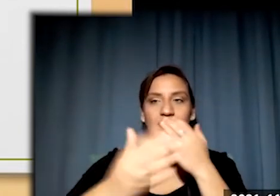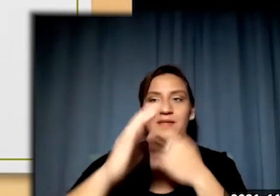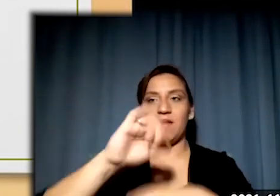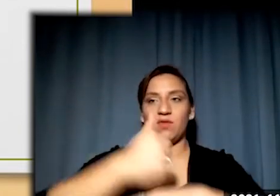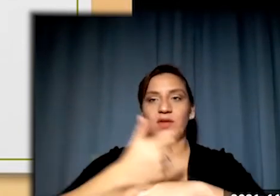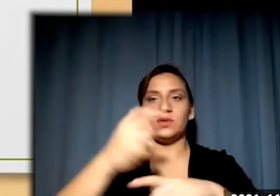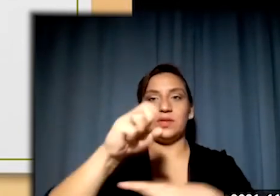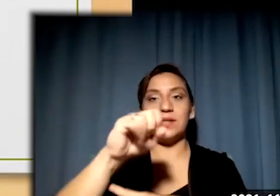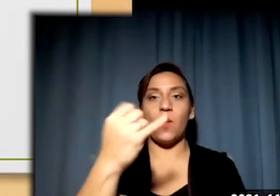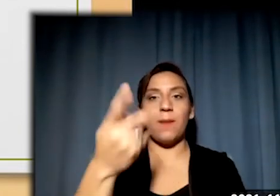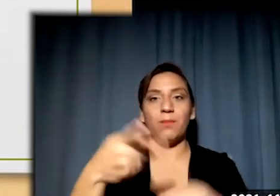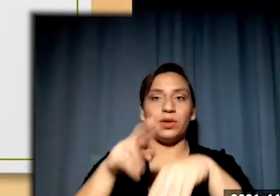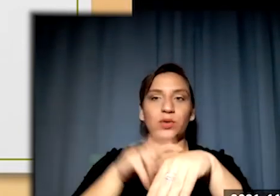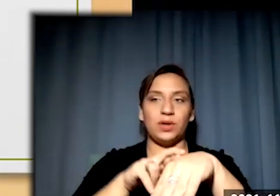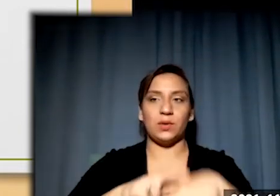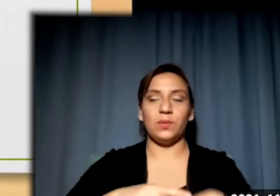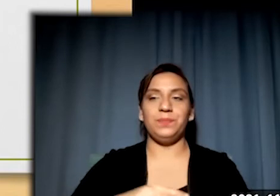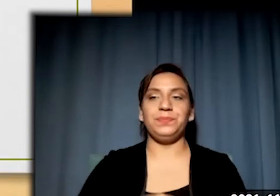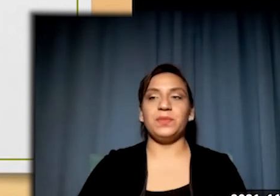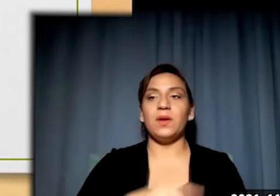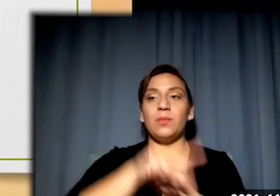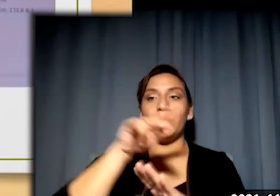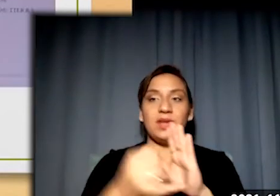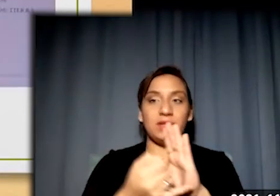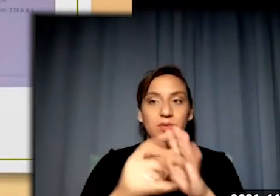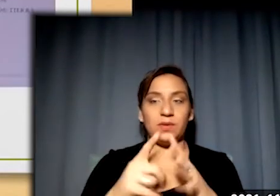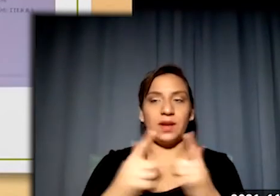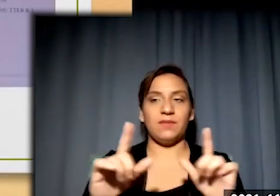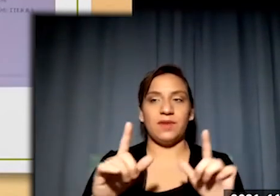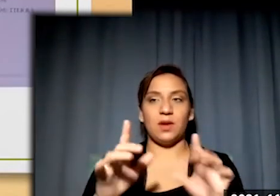book project started early in 2018.